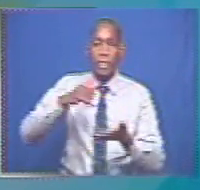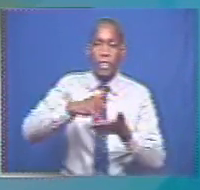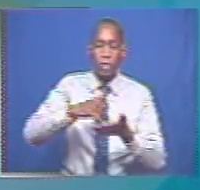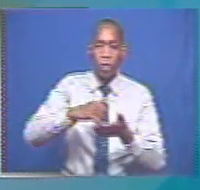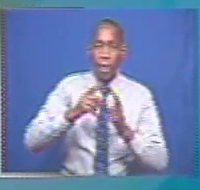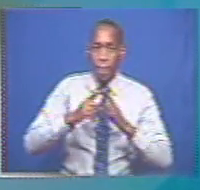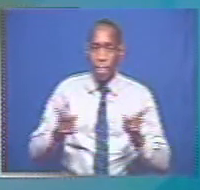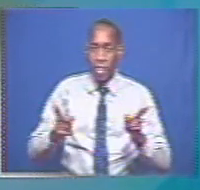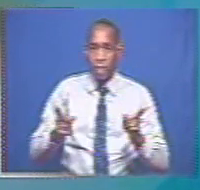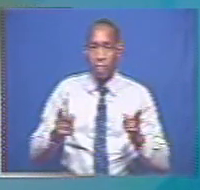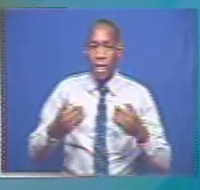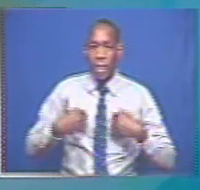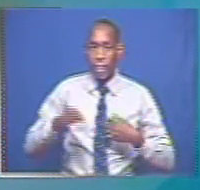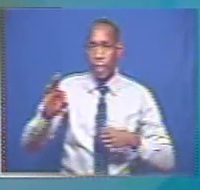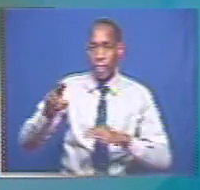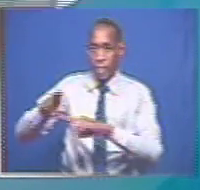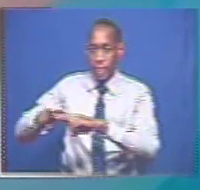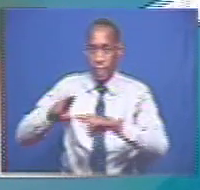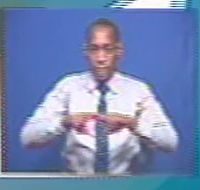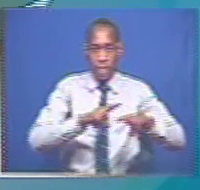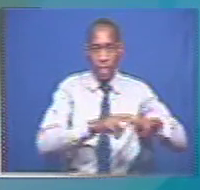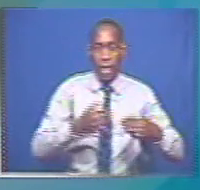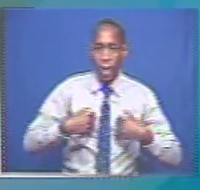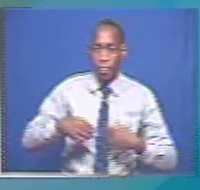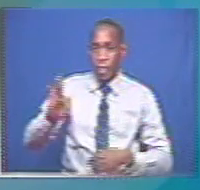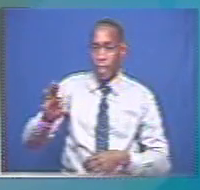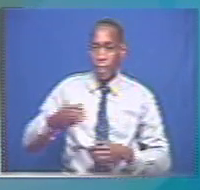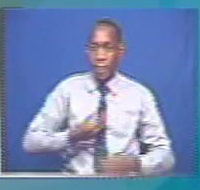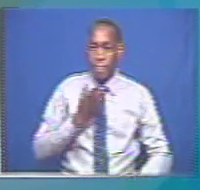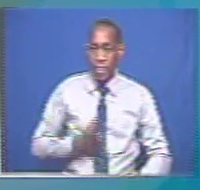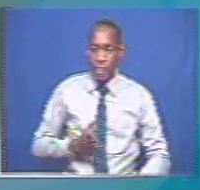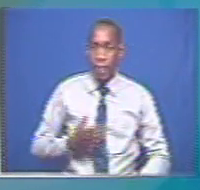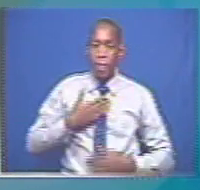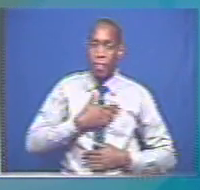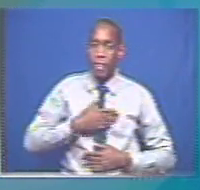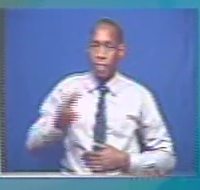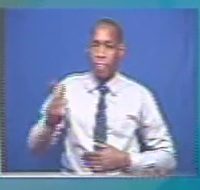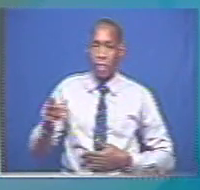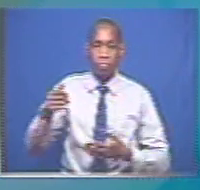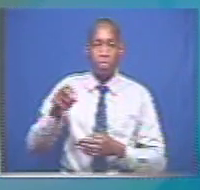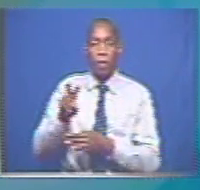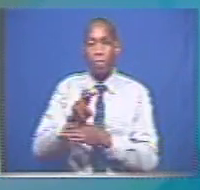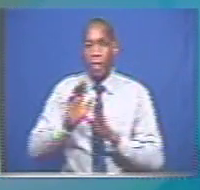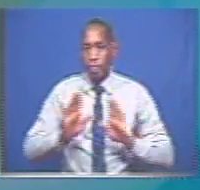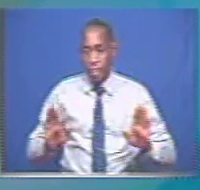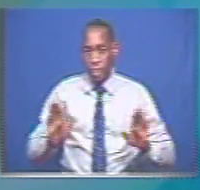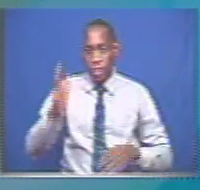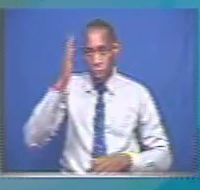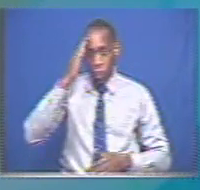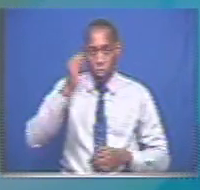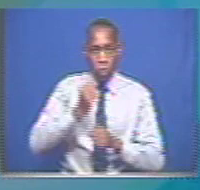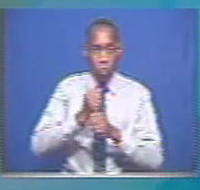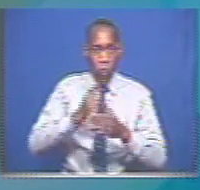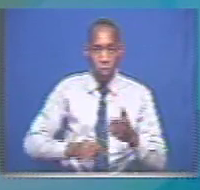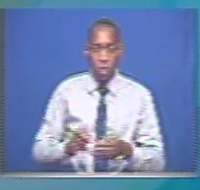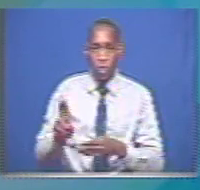But the set had only three seats, and we had three guests. So Victor Muyakan would love to be an observer. And you know what he's going to be doing?